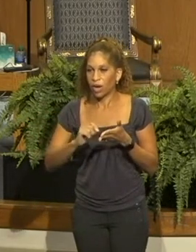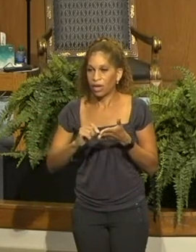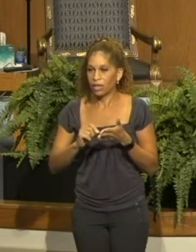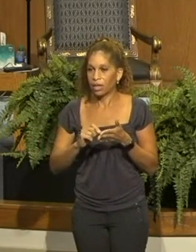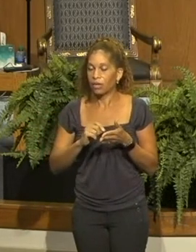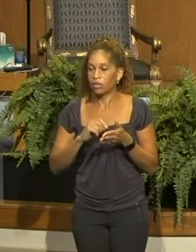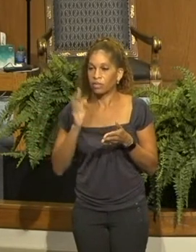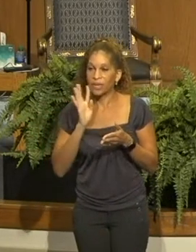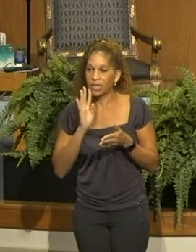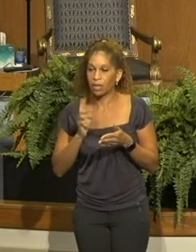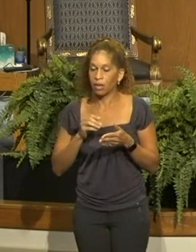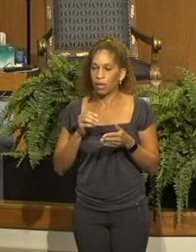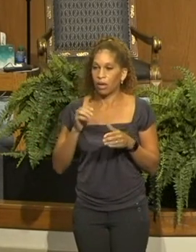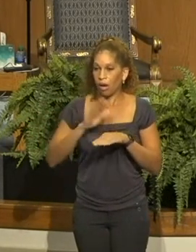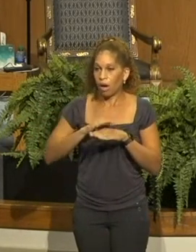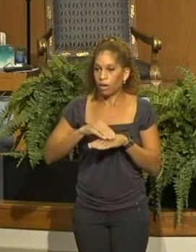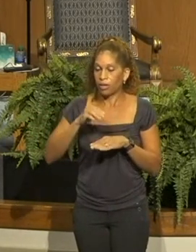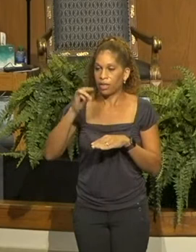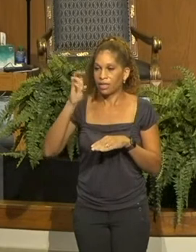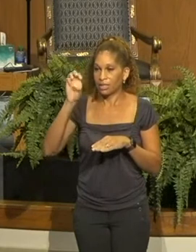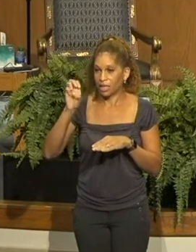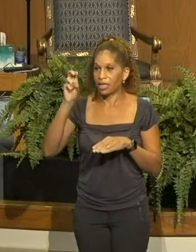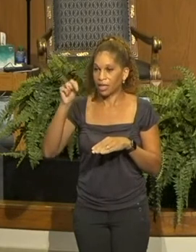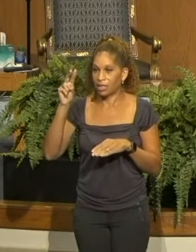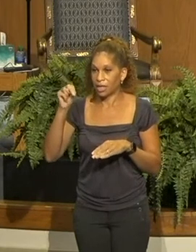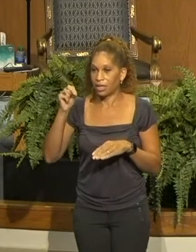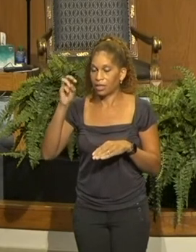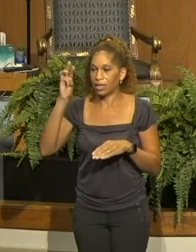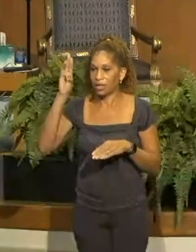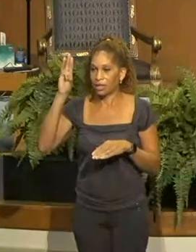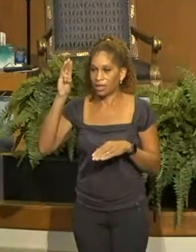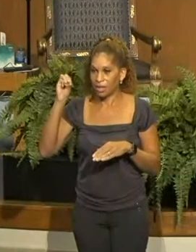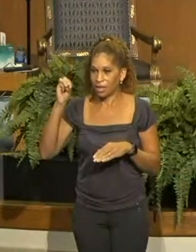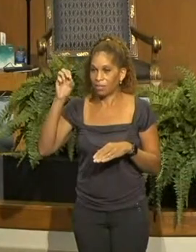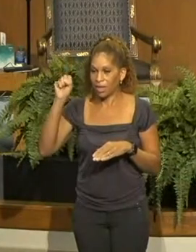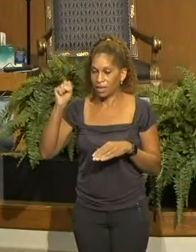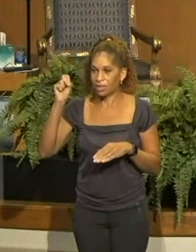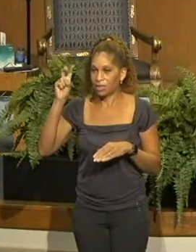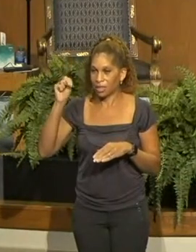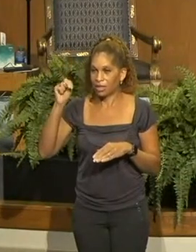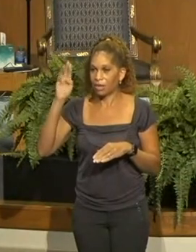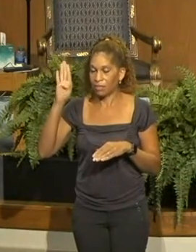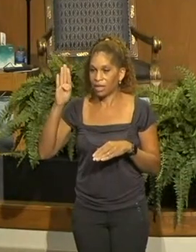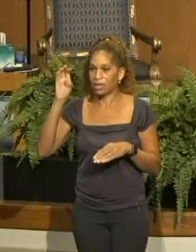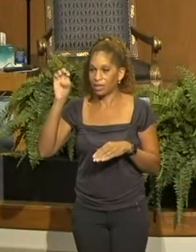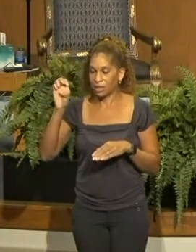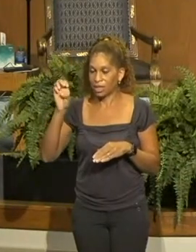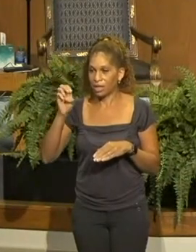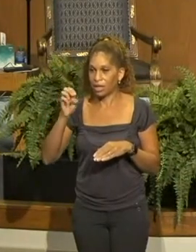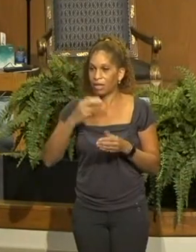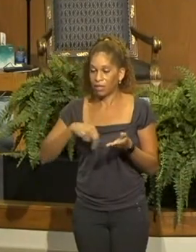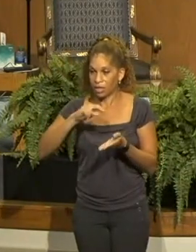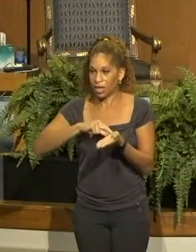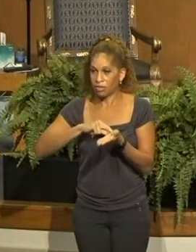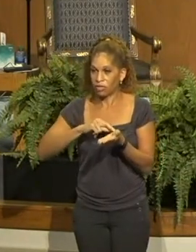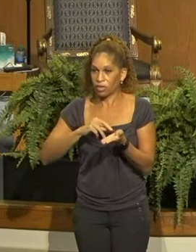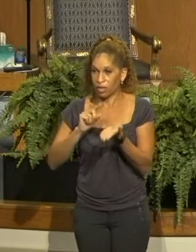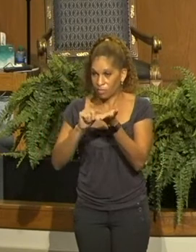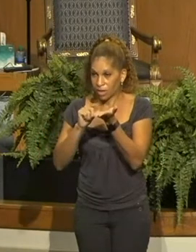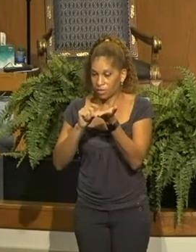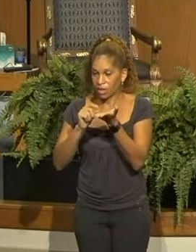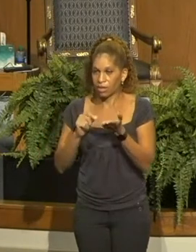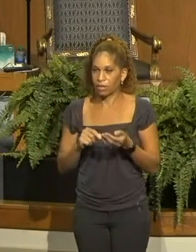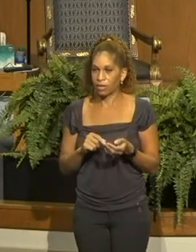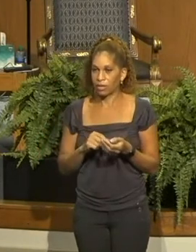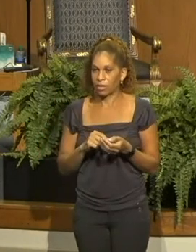MSNBC, CNN, the New York Times, Washington Post, The Nation magazine, among others.